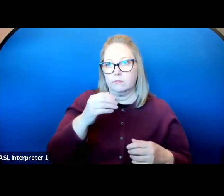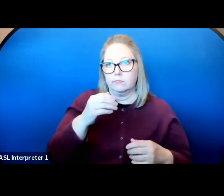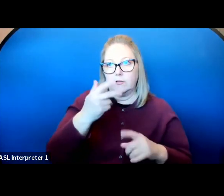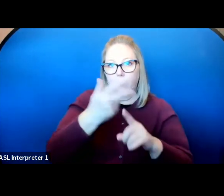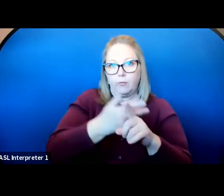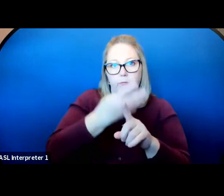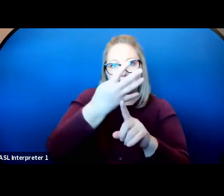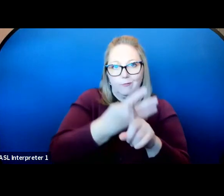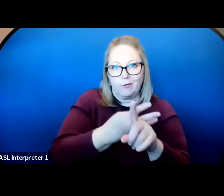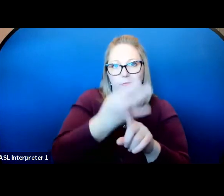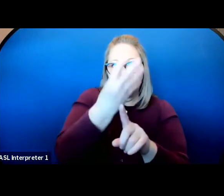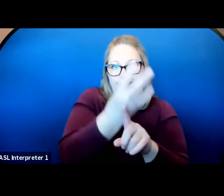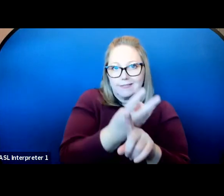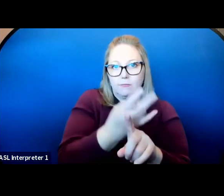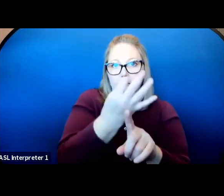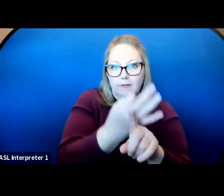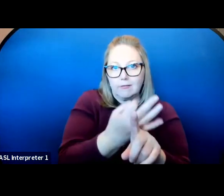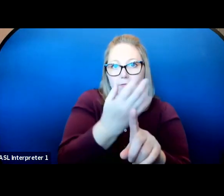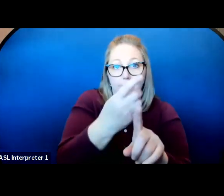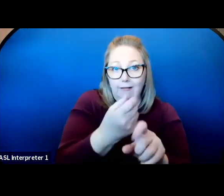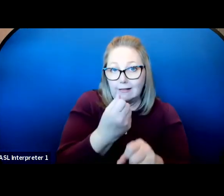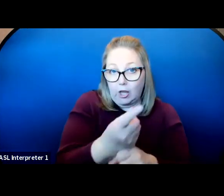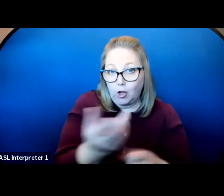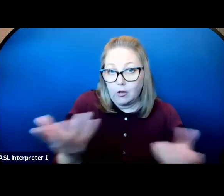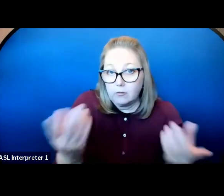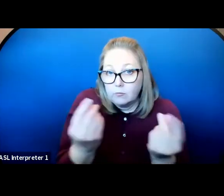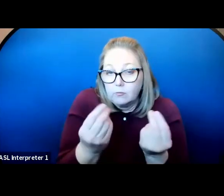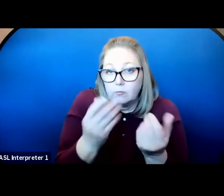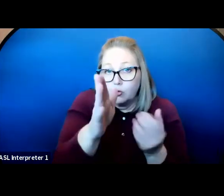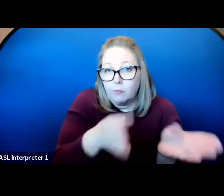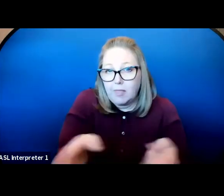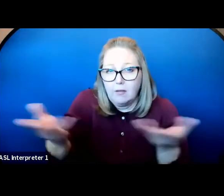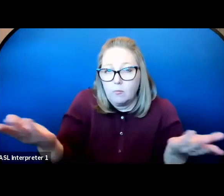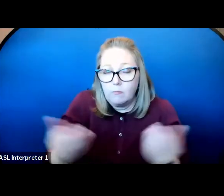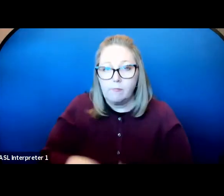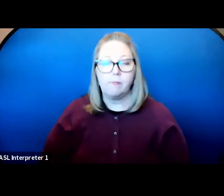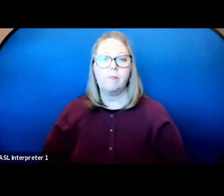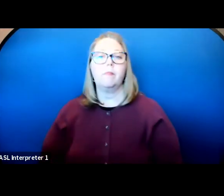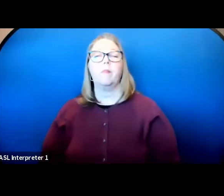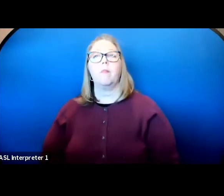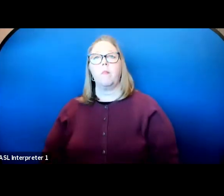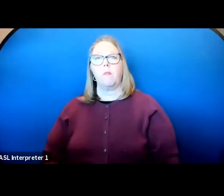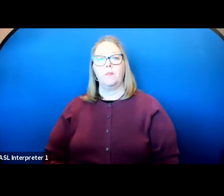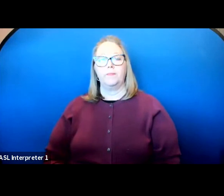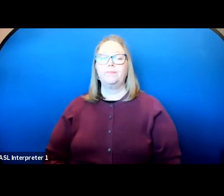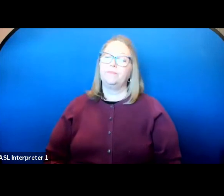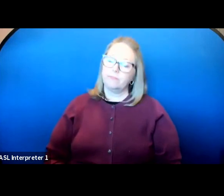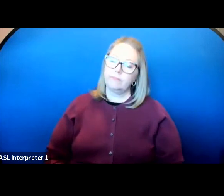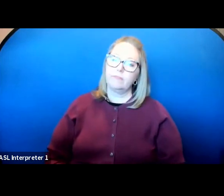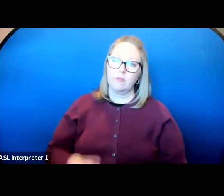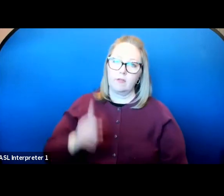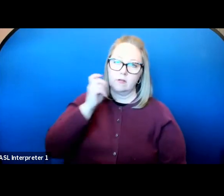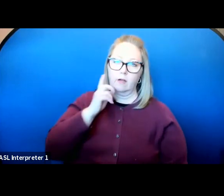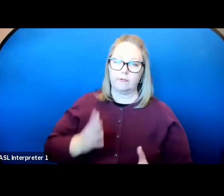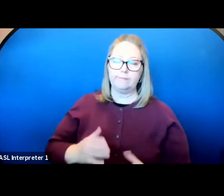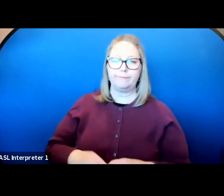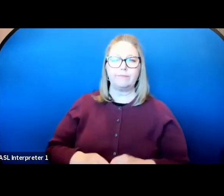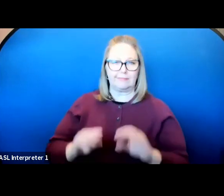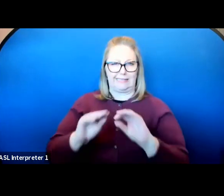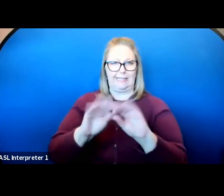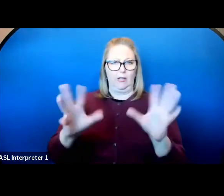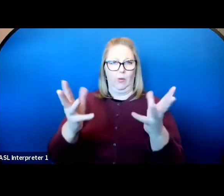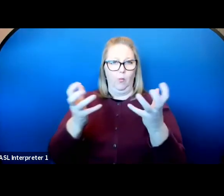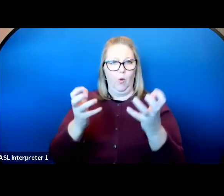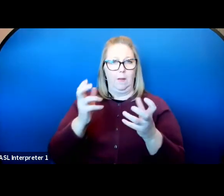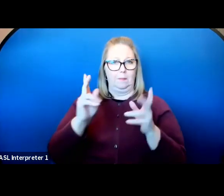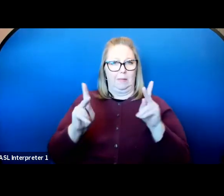just the impacts from COVID-19? Well, clearly, we want to do everything we can to keep people in their homes, to keep them